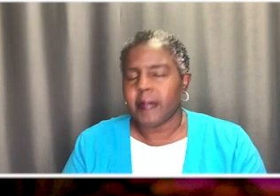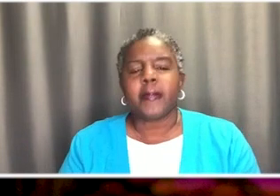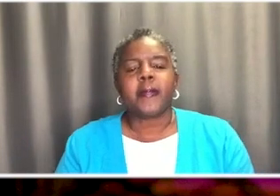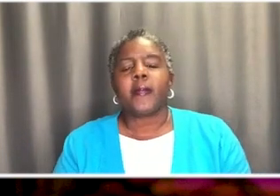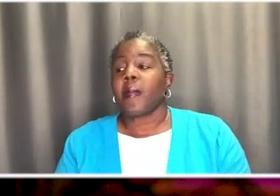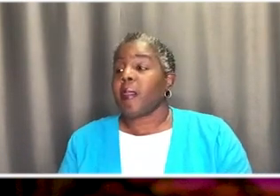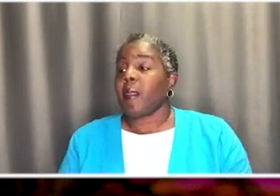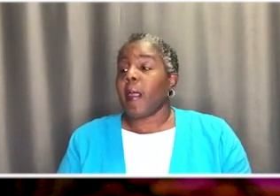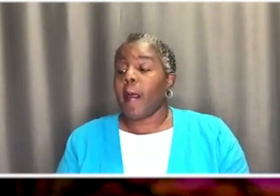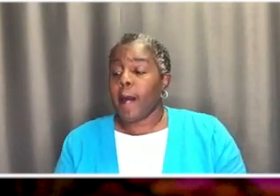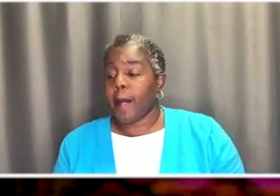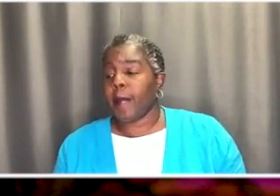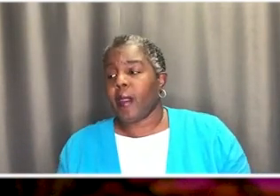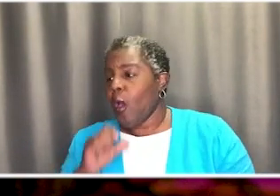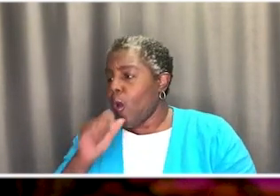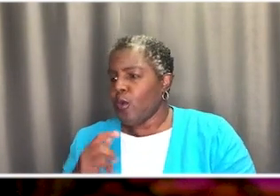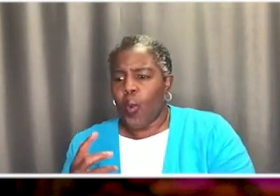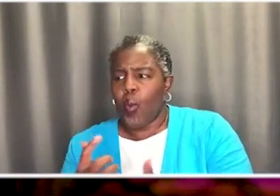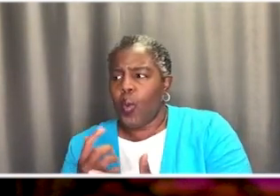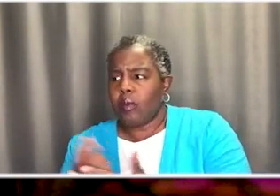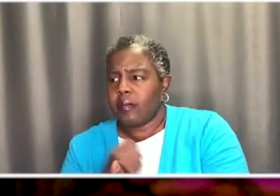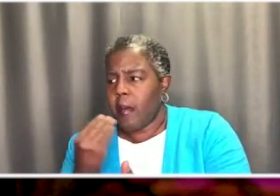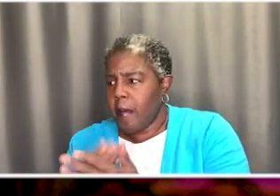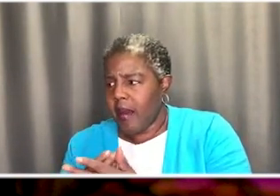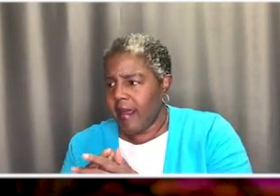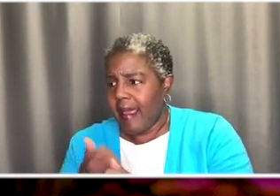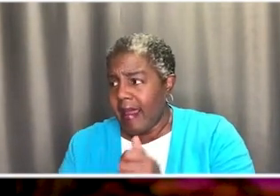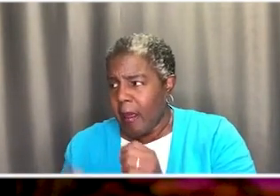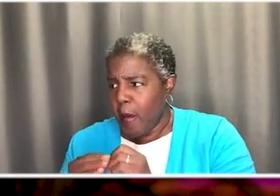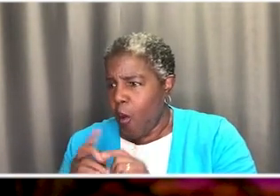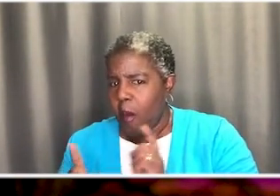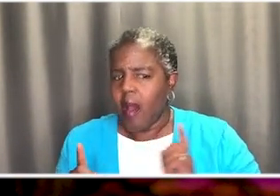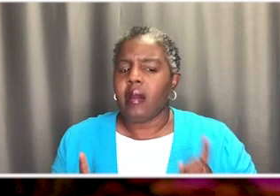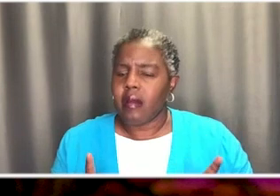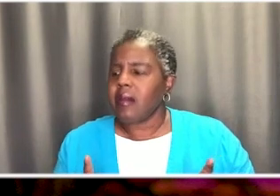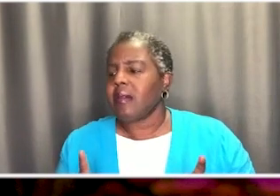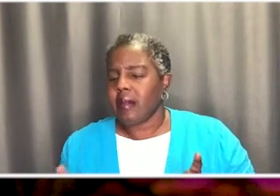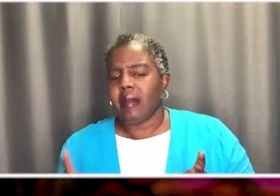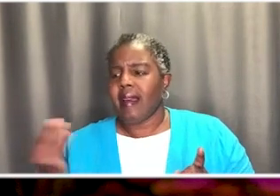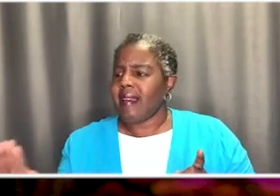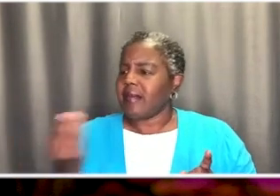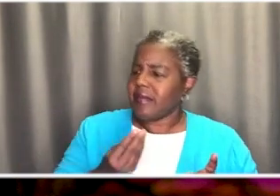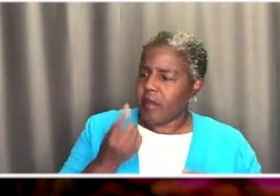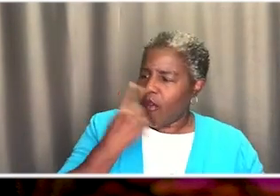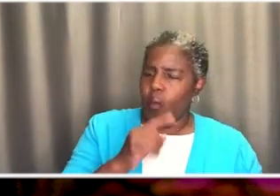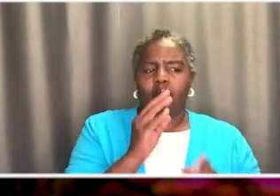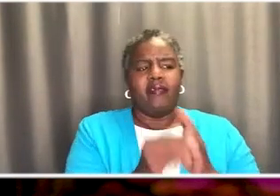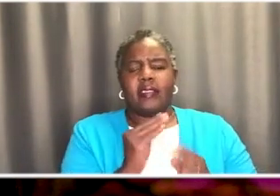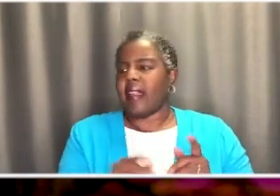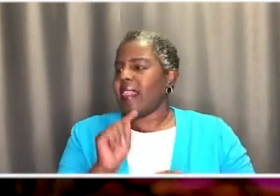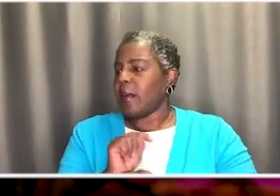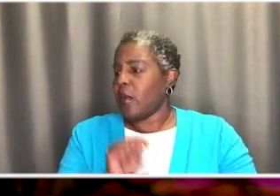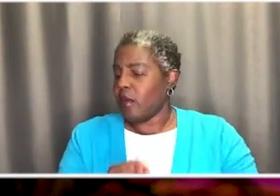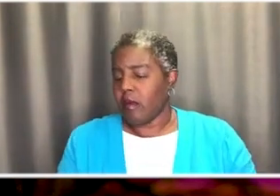Take no more money from your treasures, but hand it over for repairing the temple.'" And